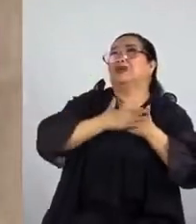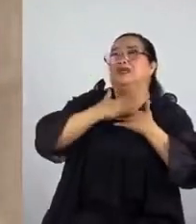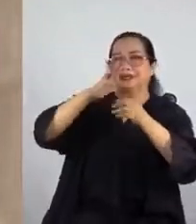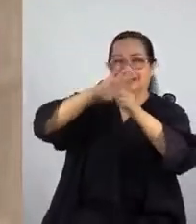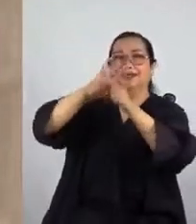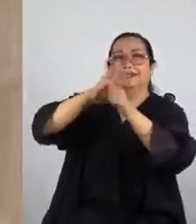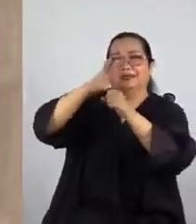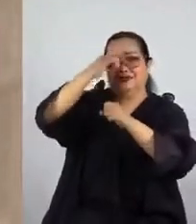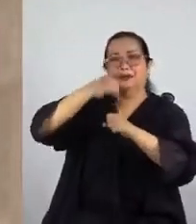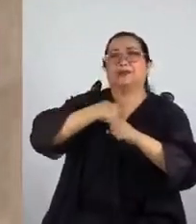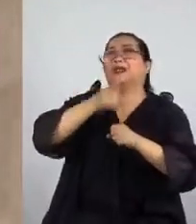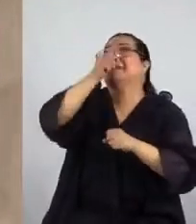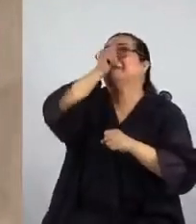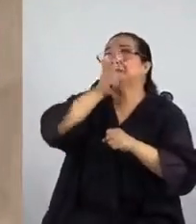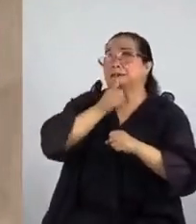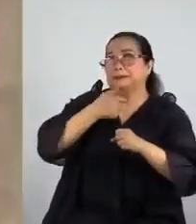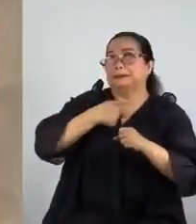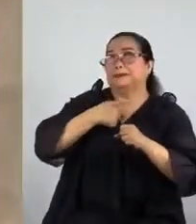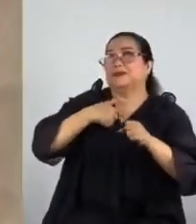sufficient for me.